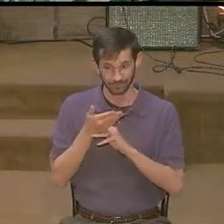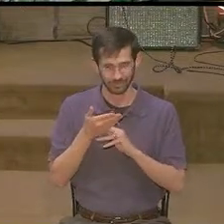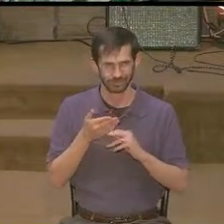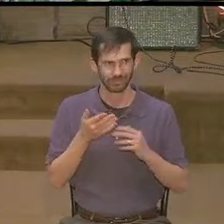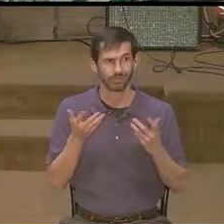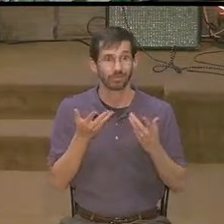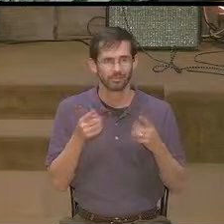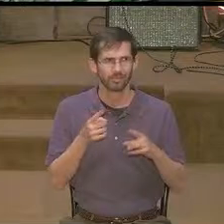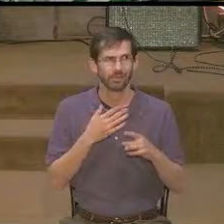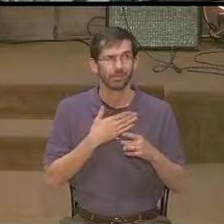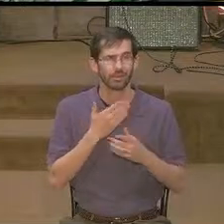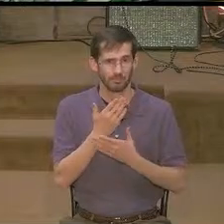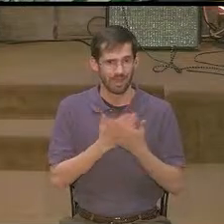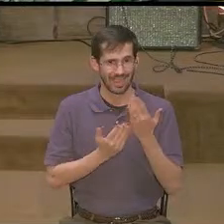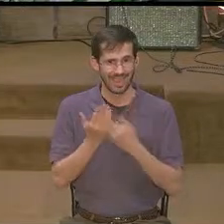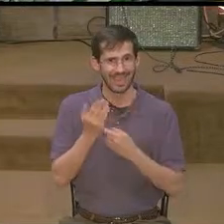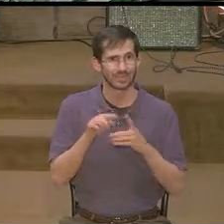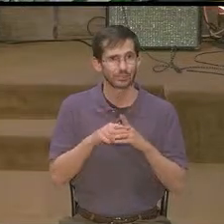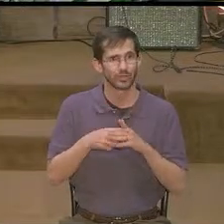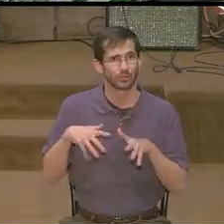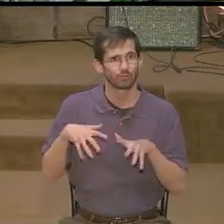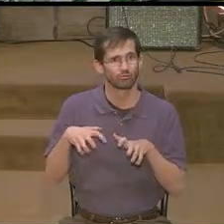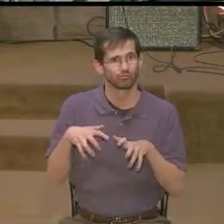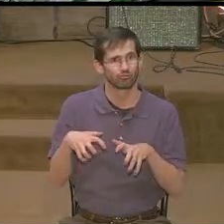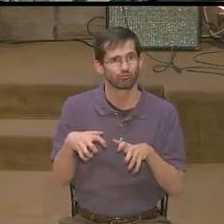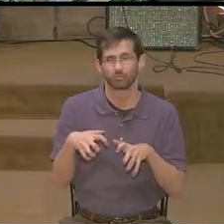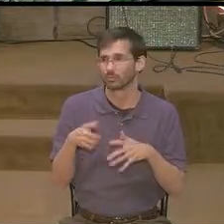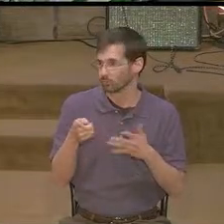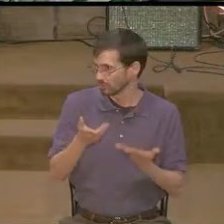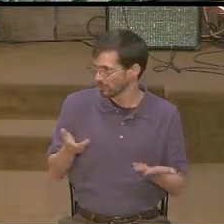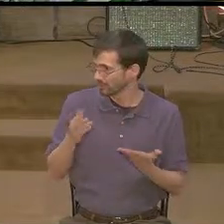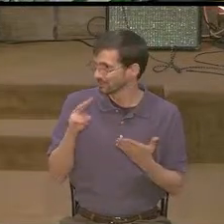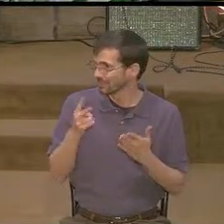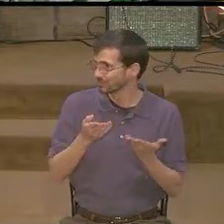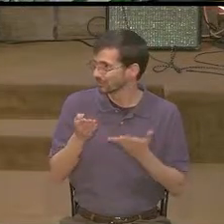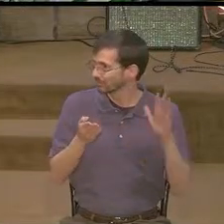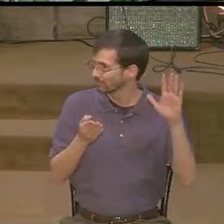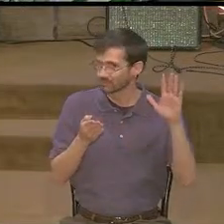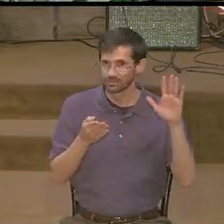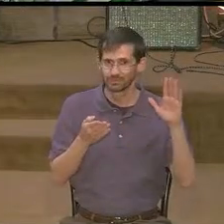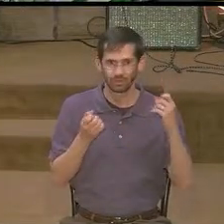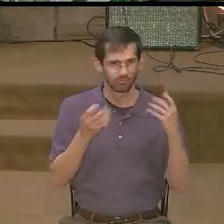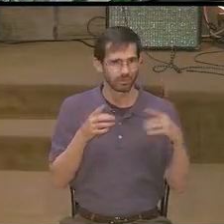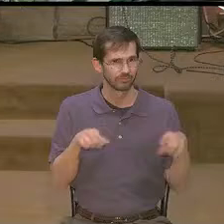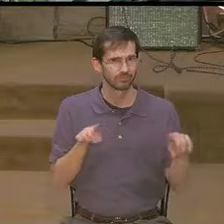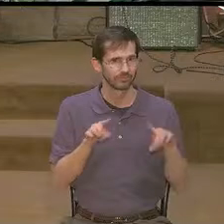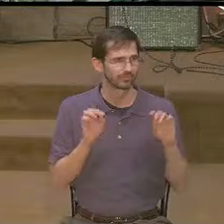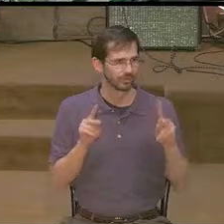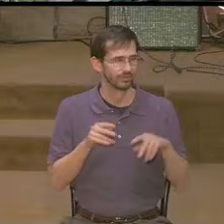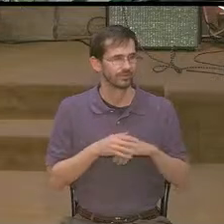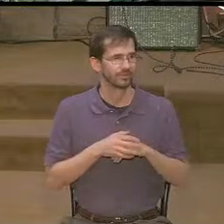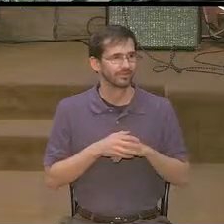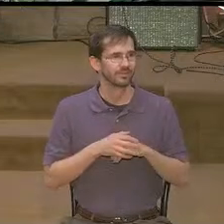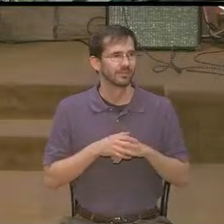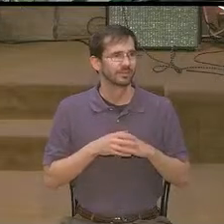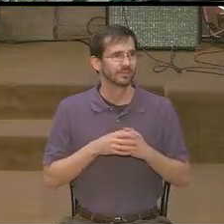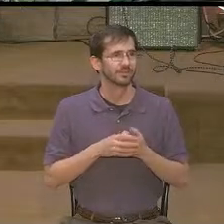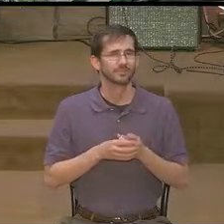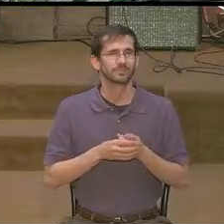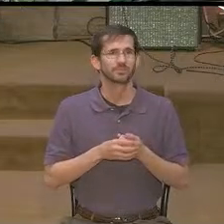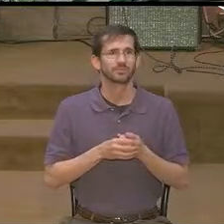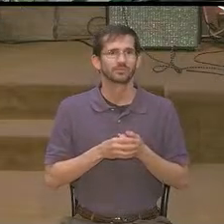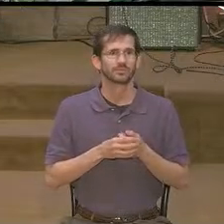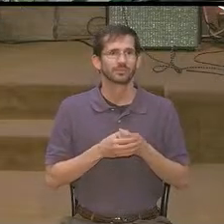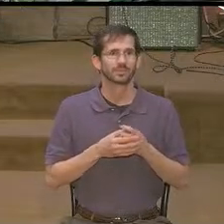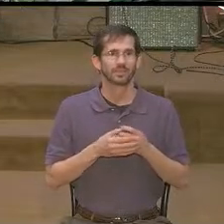My hand was cramping. Were you here for second? Who was here for second service? Oh, that's a lot of y'all. Okay. I